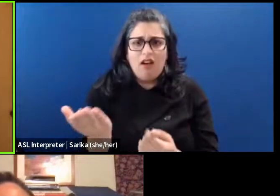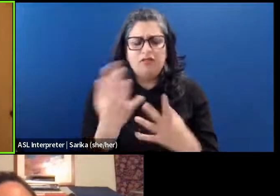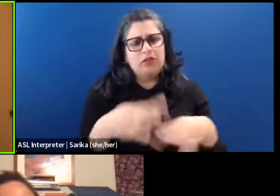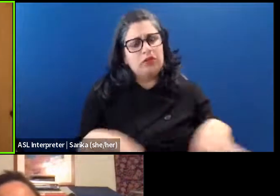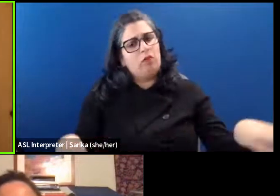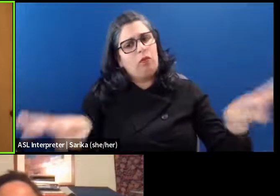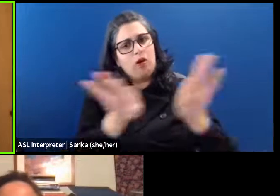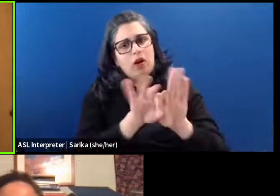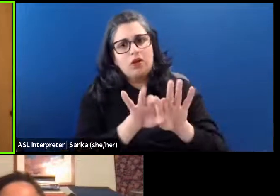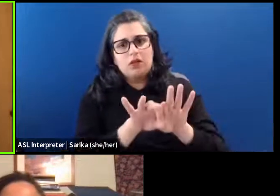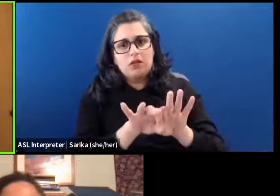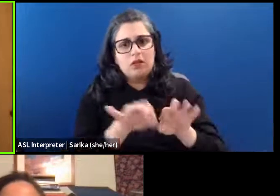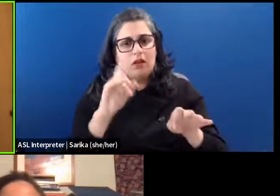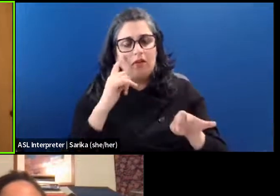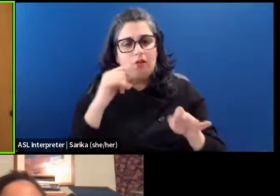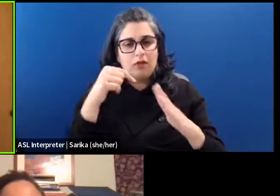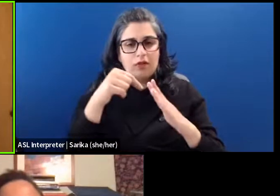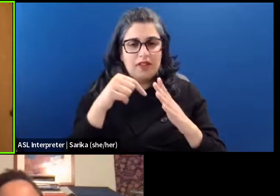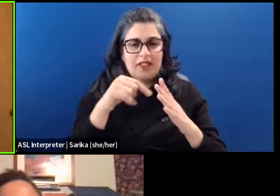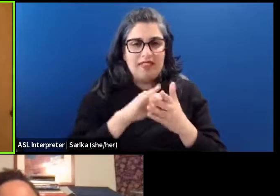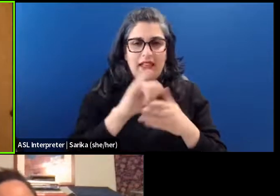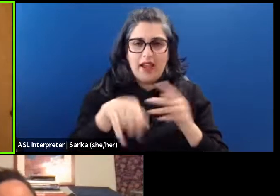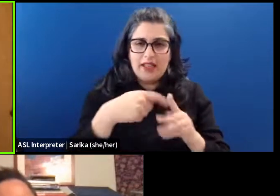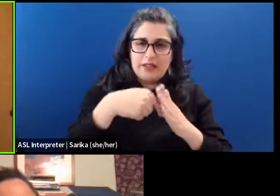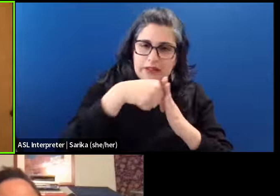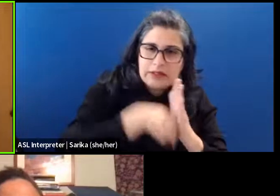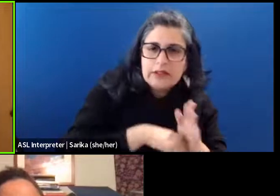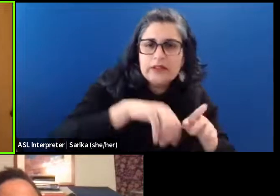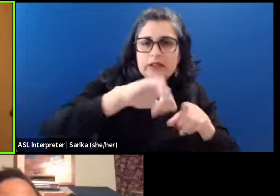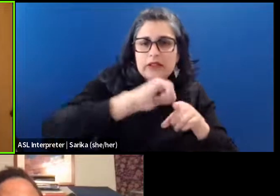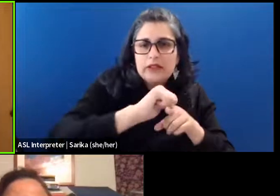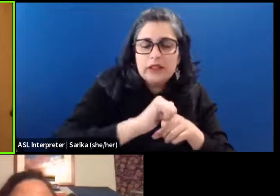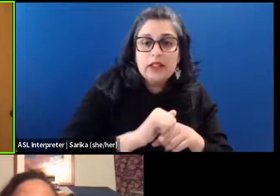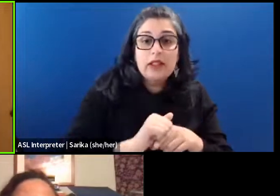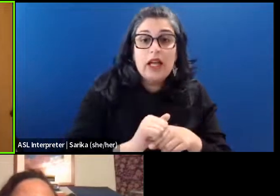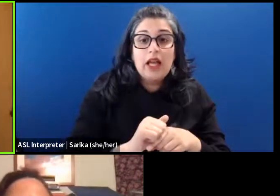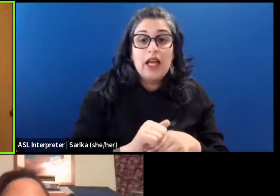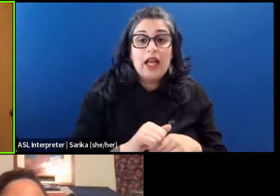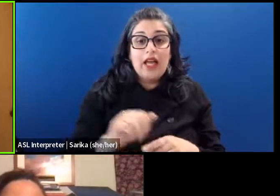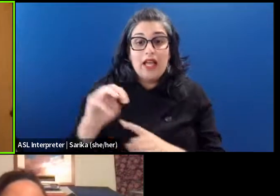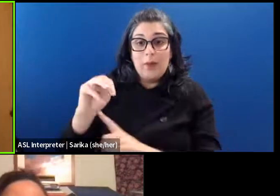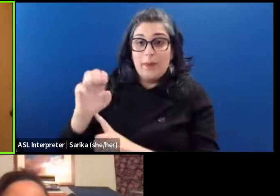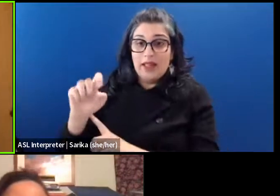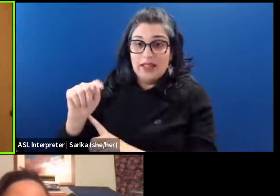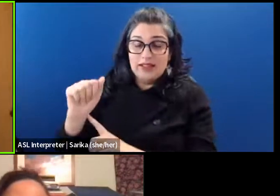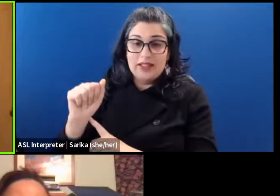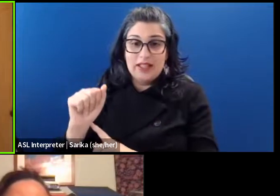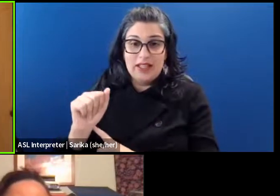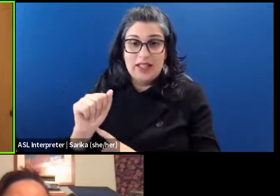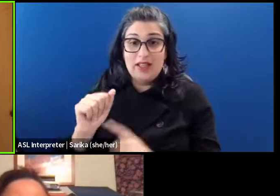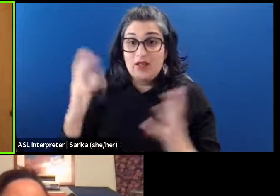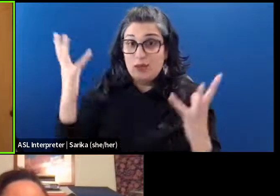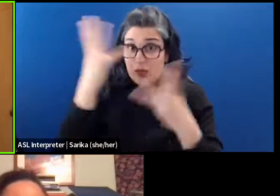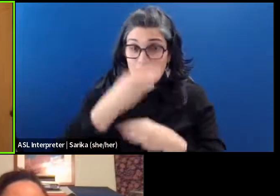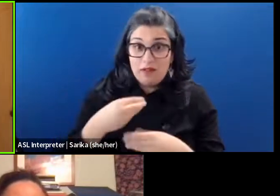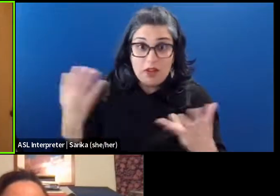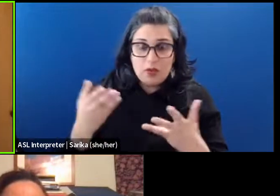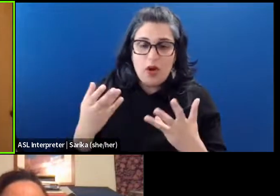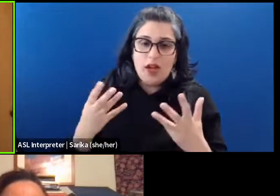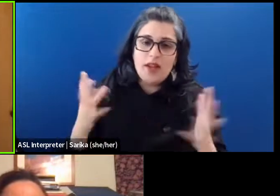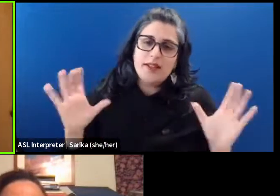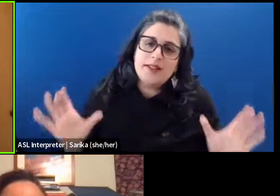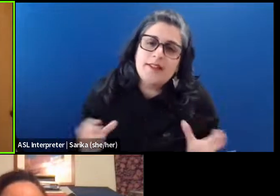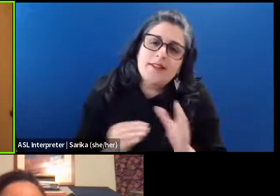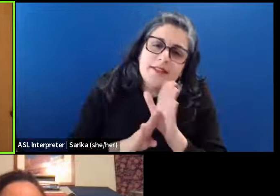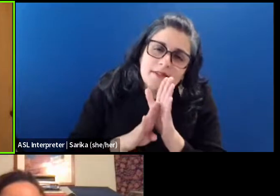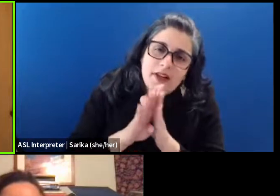important for having a depth of practice. Mm-hmm. And what's so beautiful about metta is that it's compassion. It's really cultivating